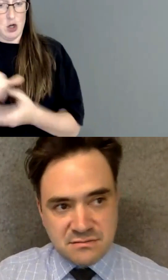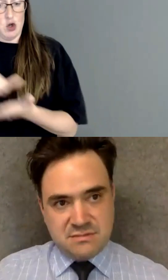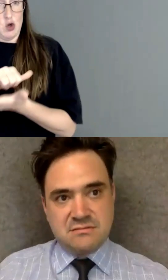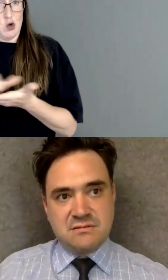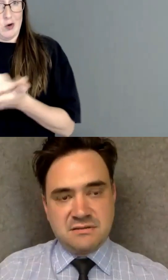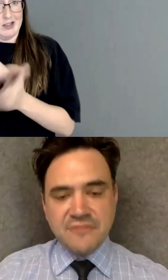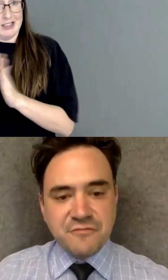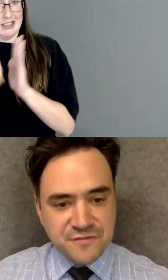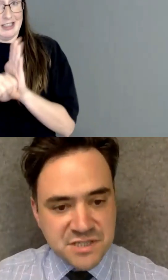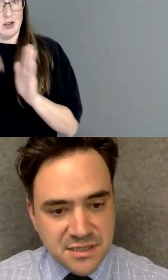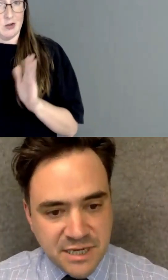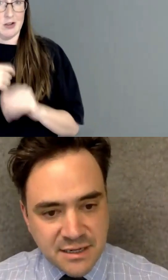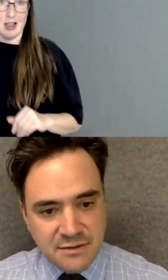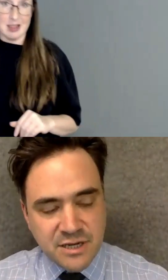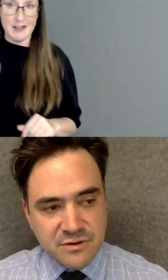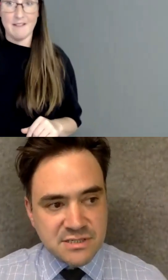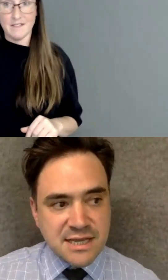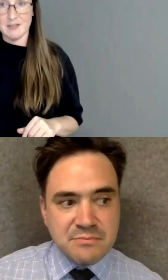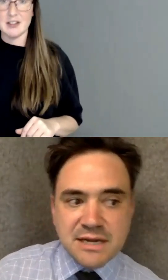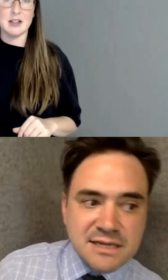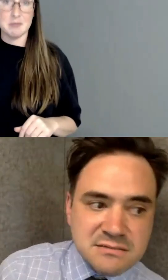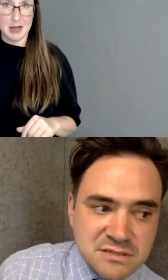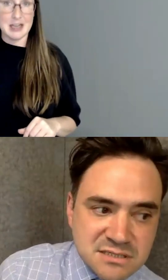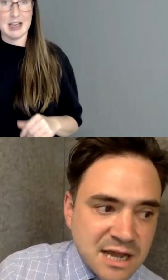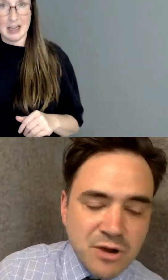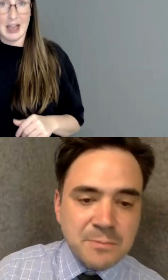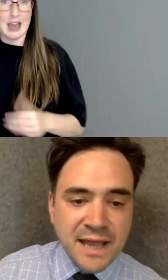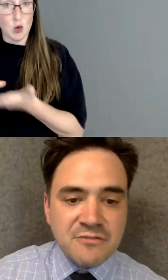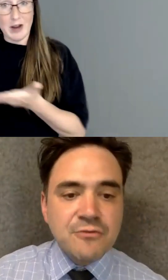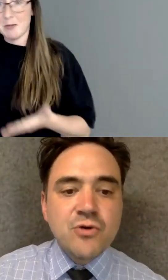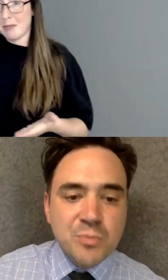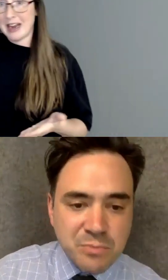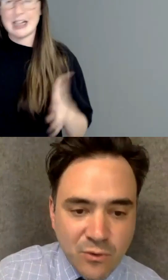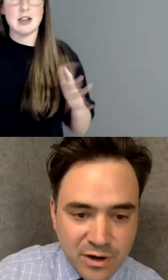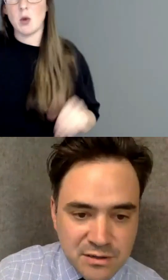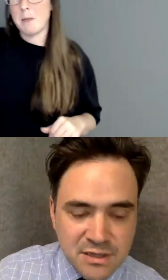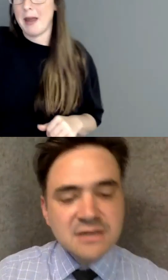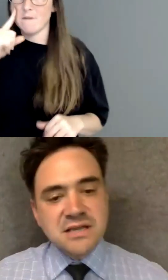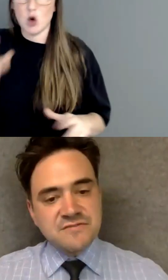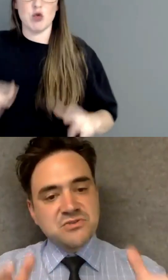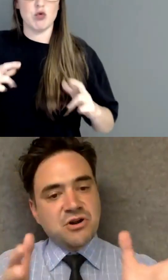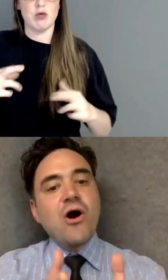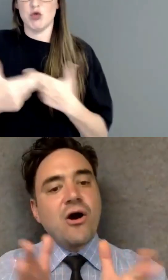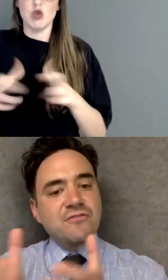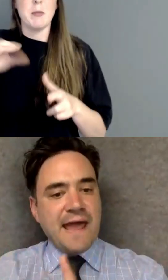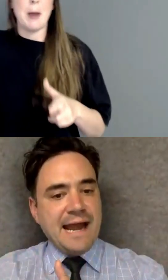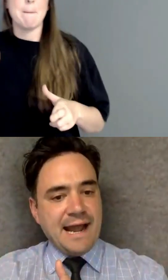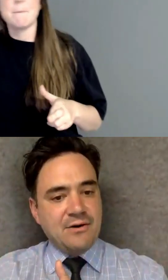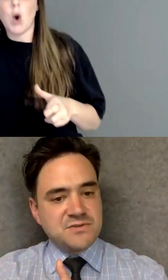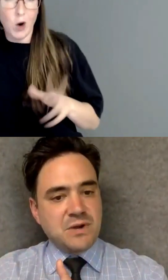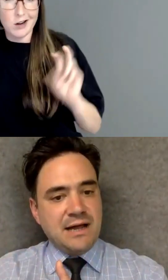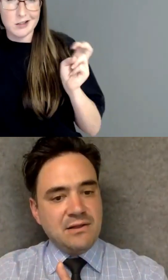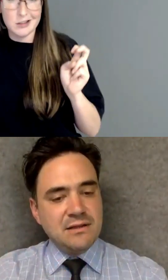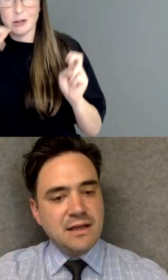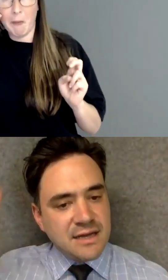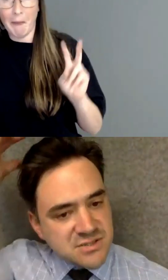doing the 1115 Medicaid waiver, is that Medicaid does not want to pay for room and board. So you have to sort of carve that out